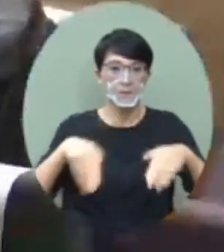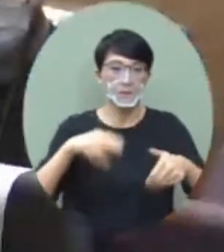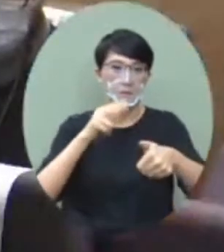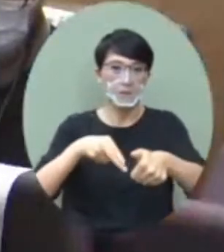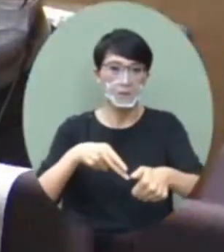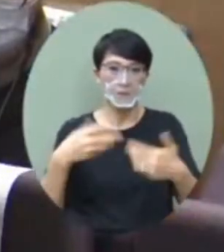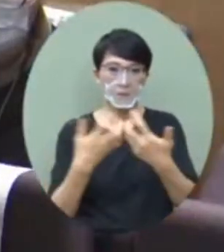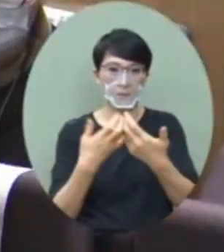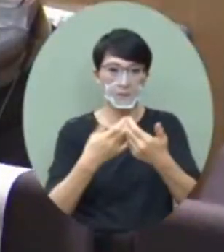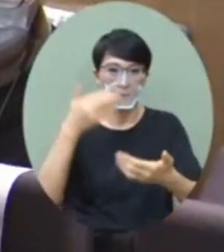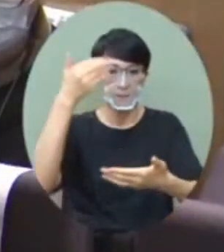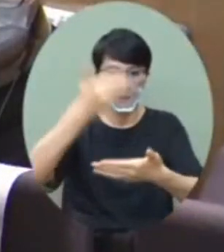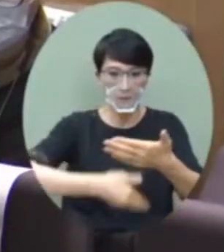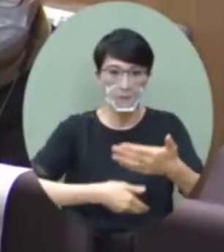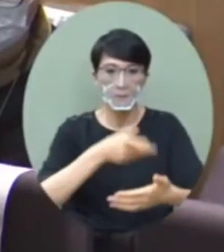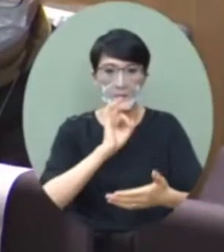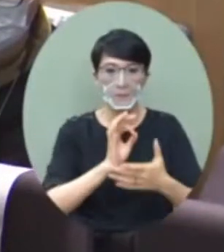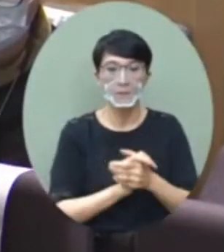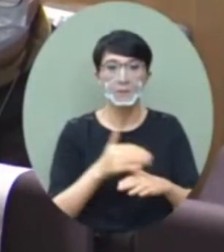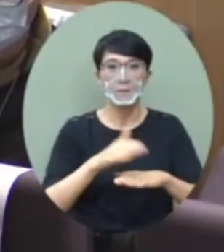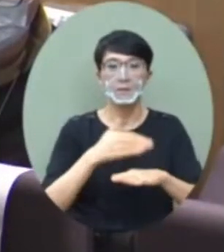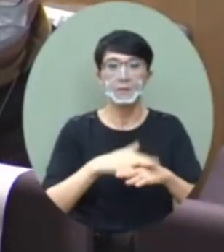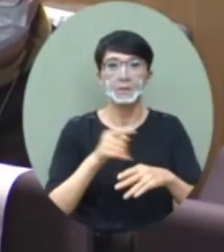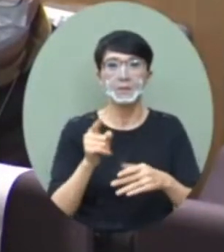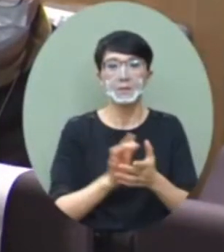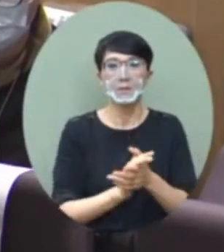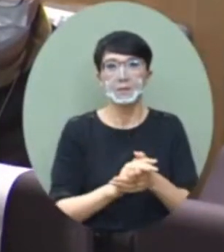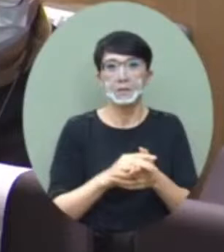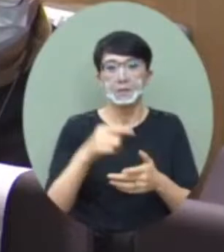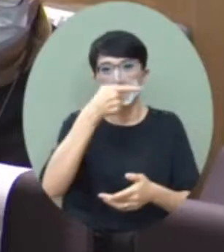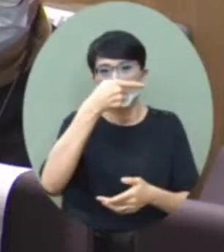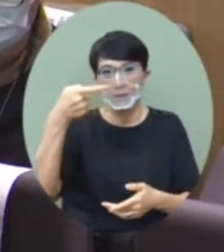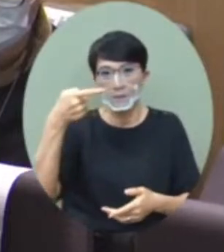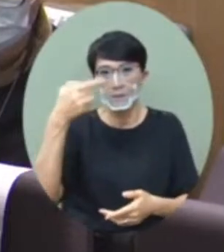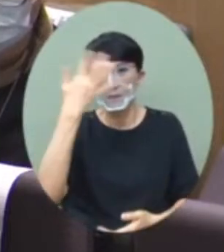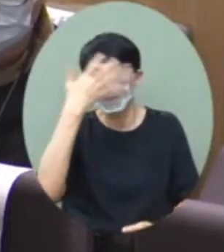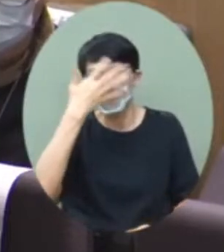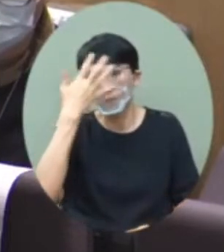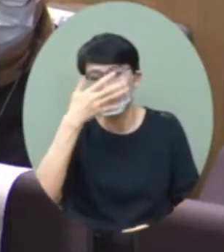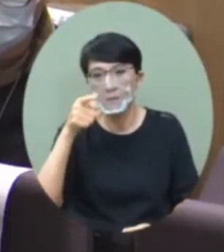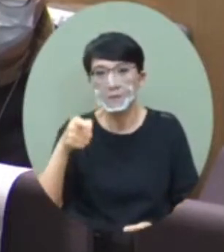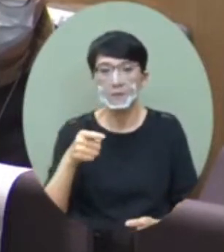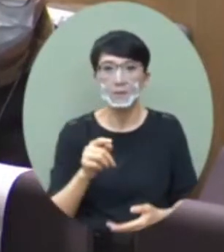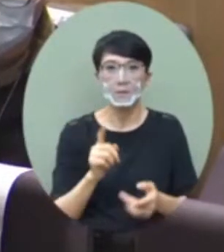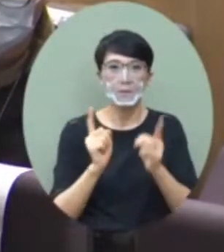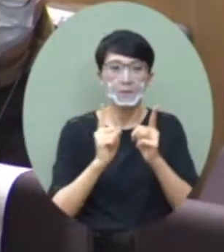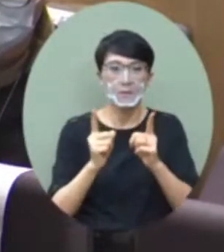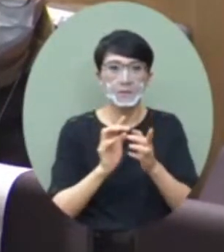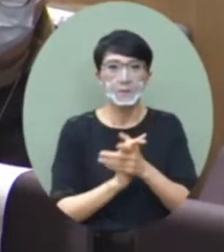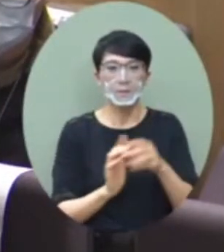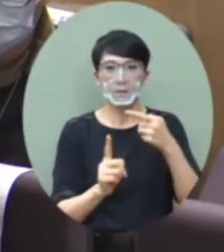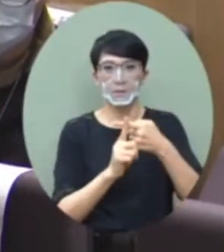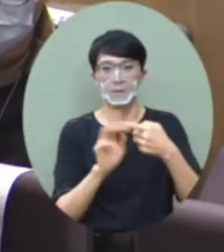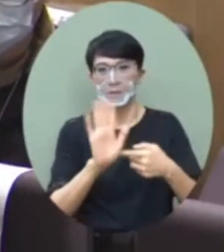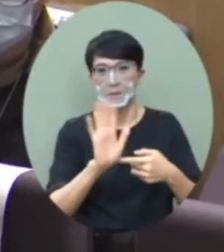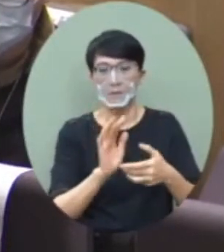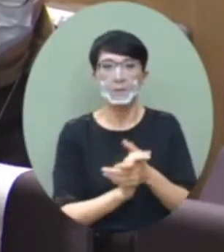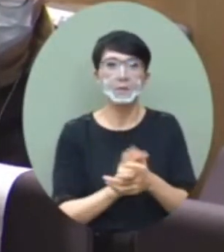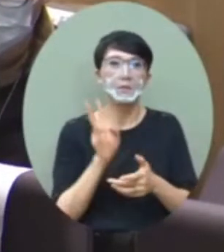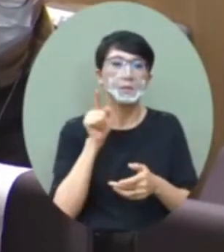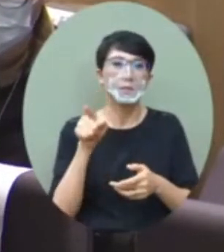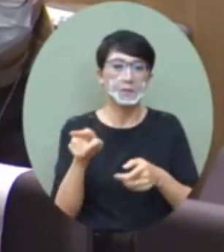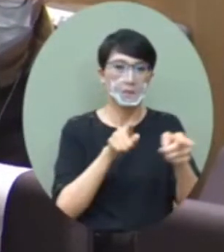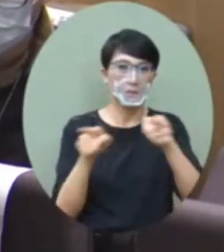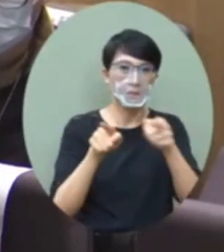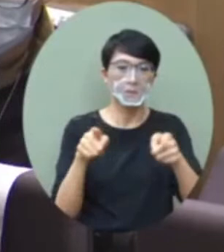is also regarded as a positive case. So how can the public tell whether they should report themselves or not? And then